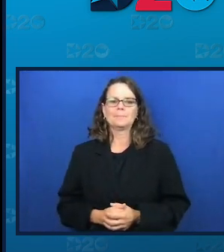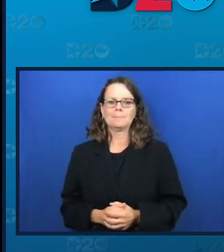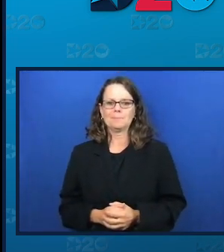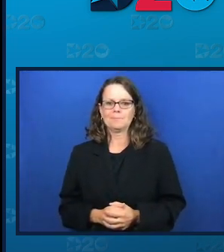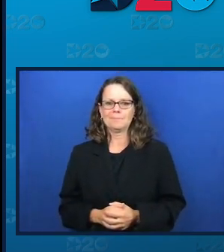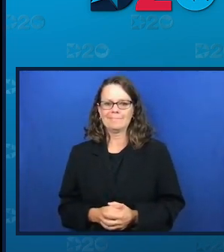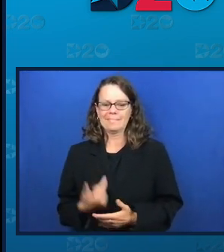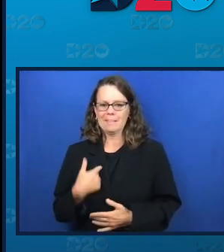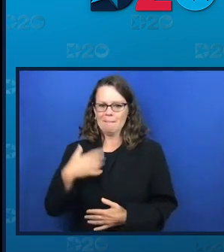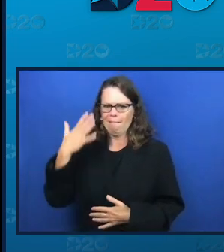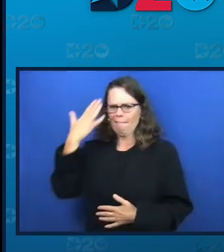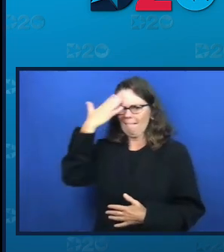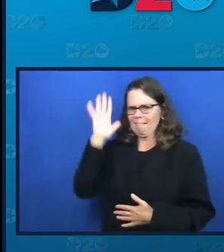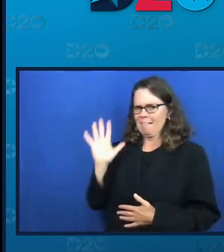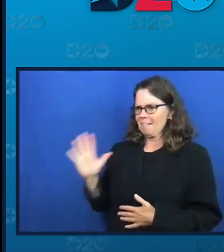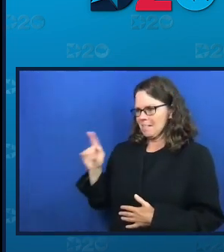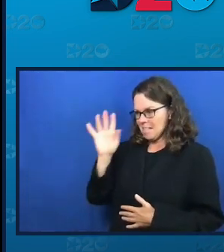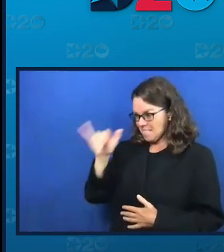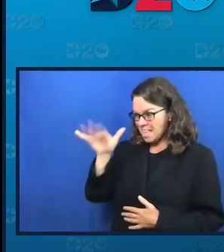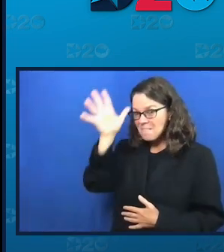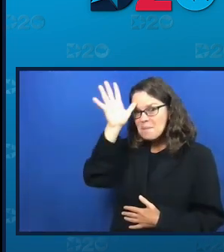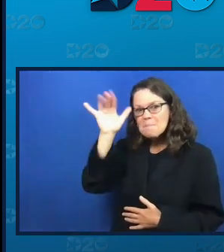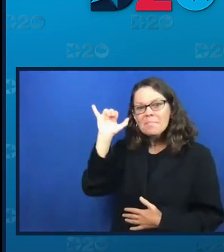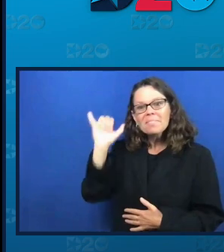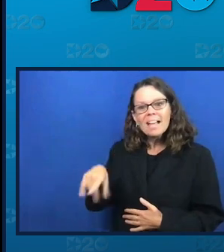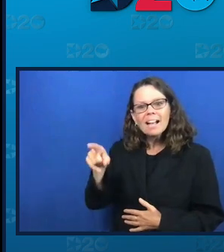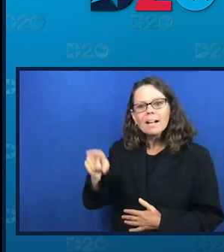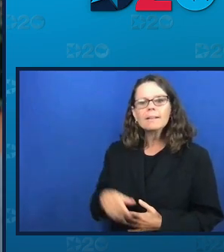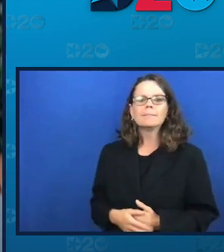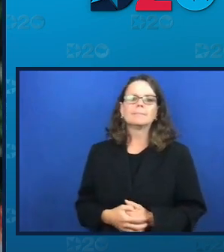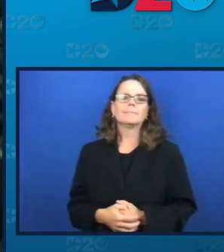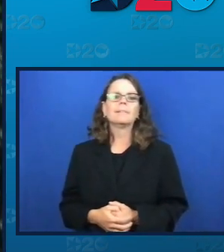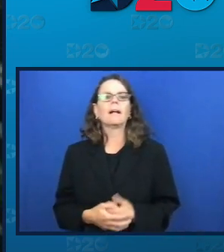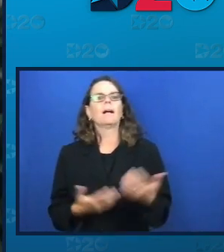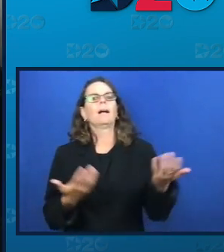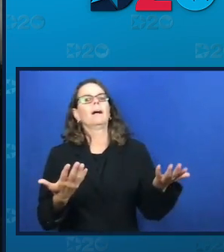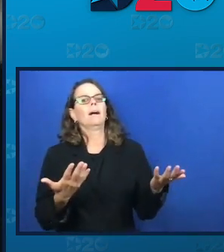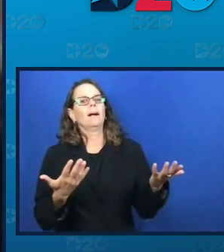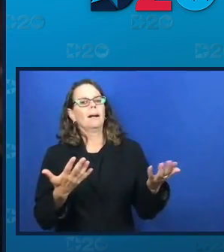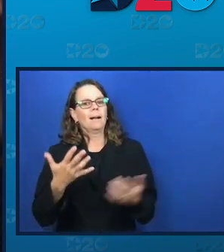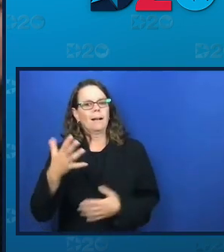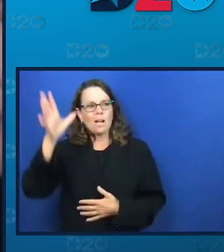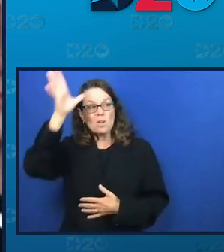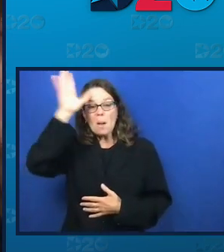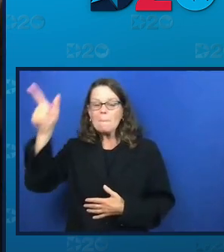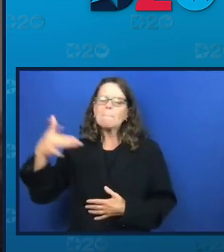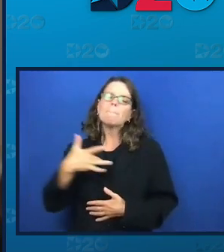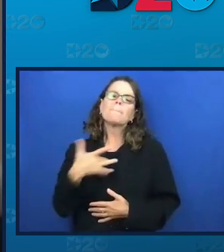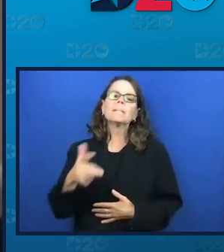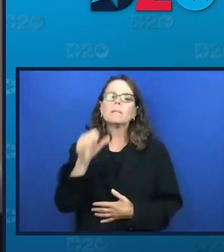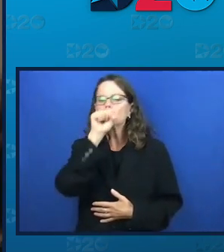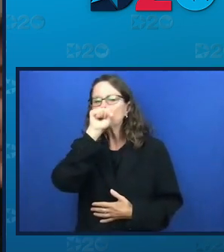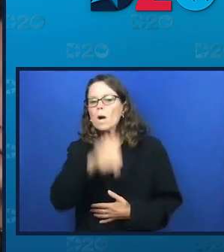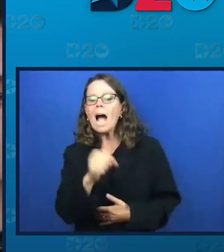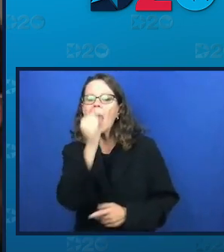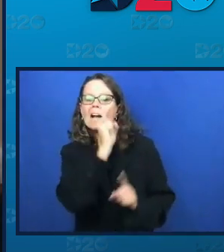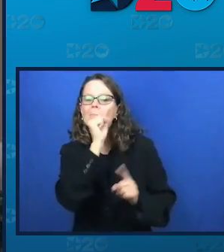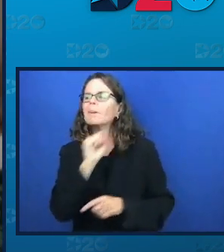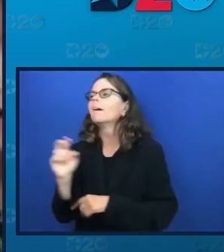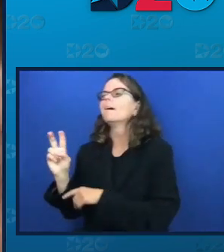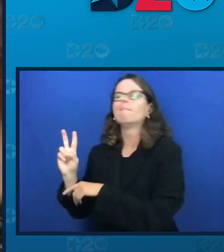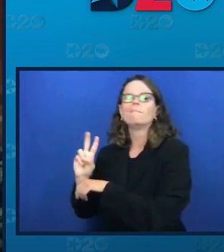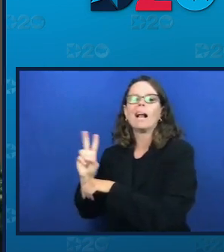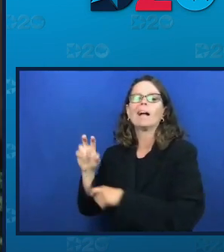grandfather? He's always eating ice cream. Usually it's like vanilla. With chocolate sprinkles. With